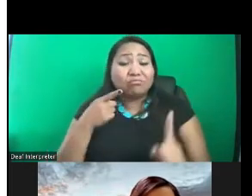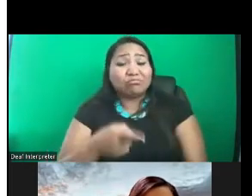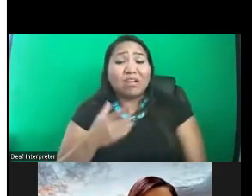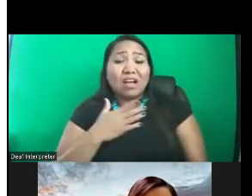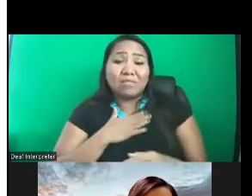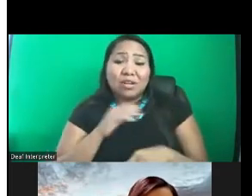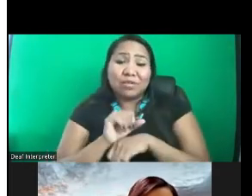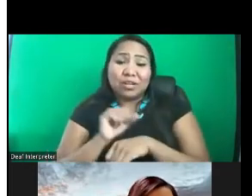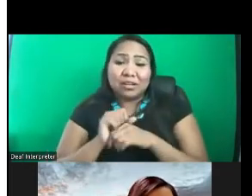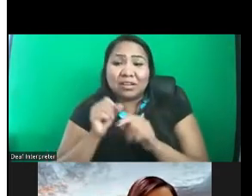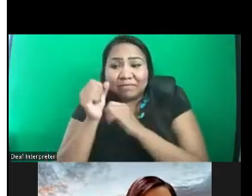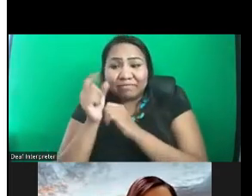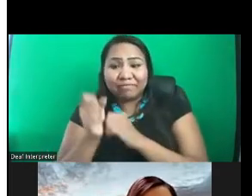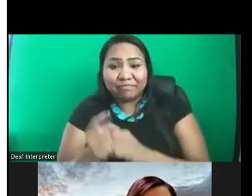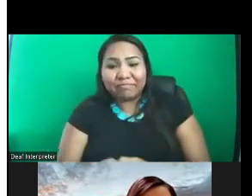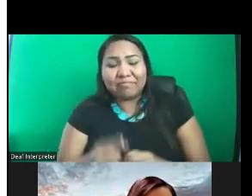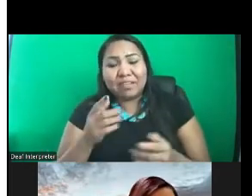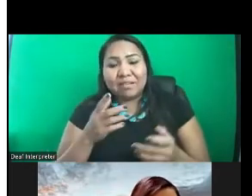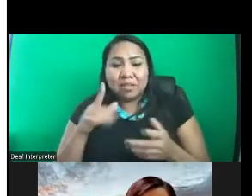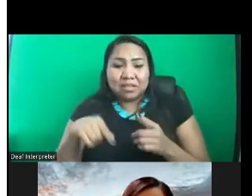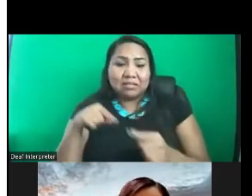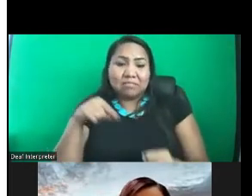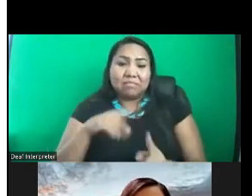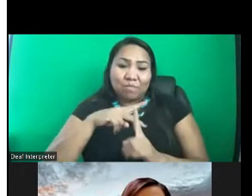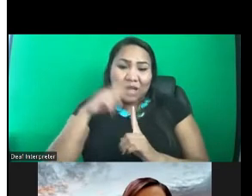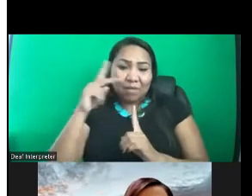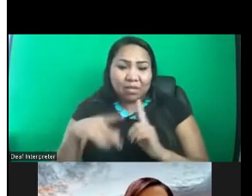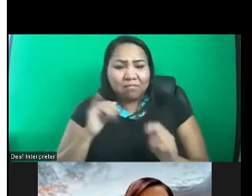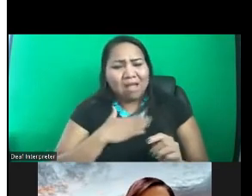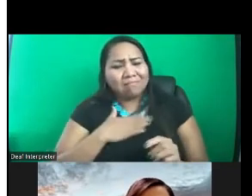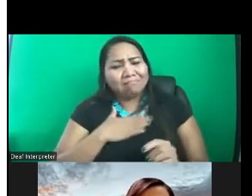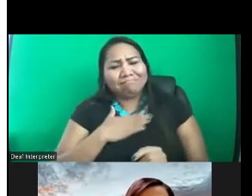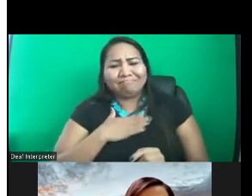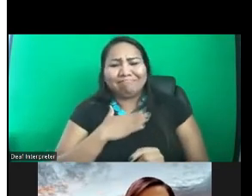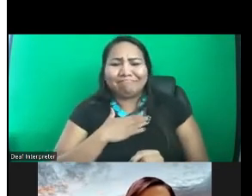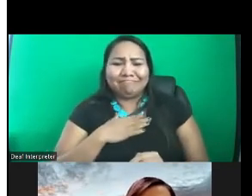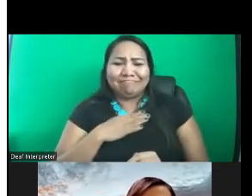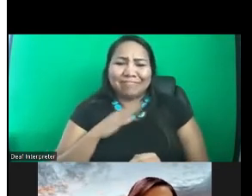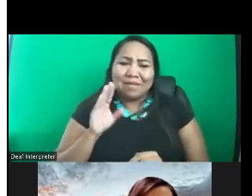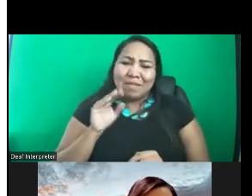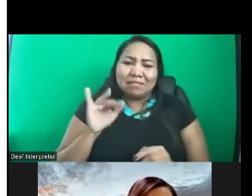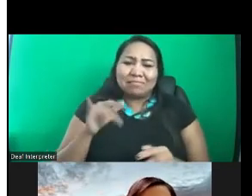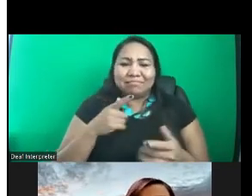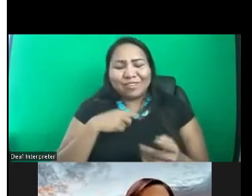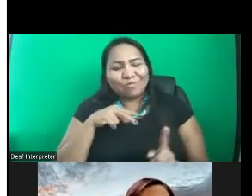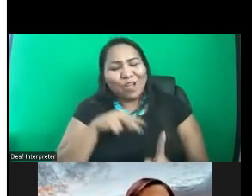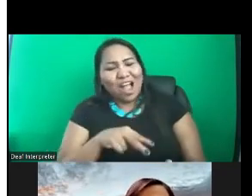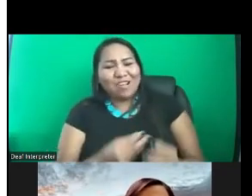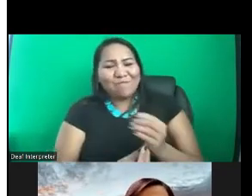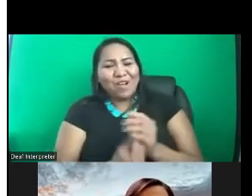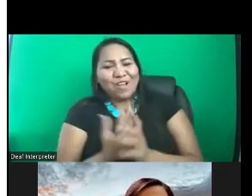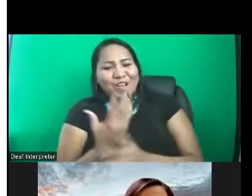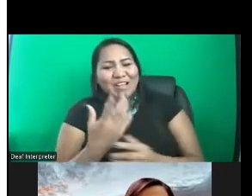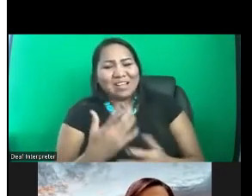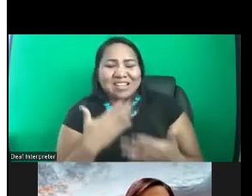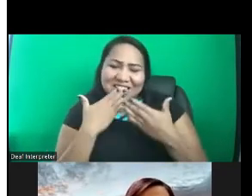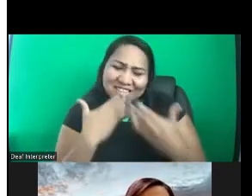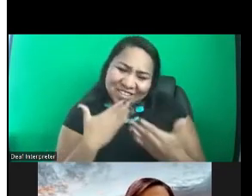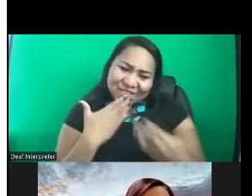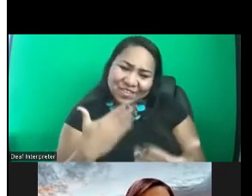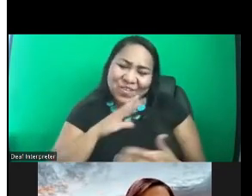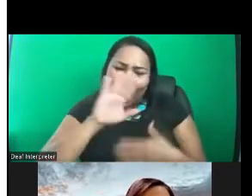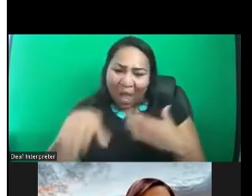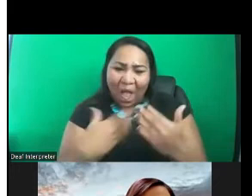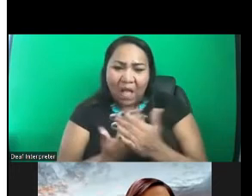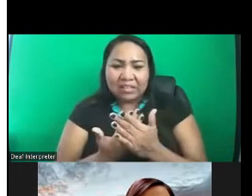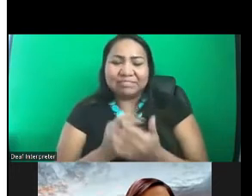passionate about this program. I consider it my baby that I'm still watching grow and flourish in itself. So I thank you all for being here, and I thank you